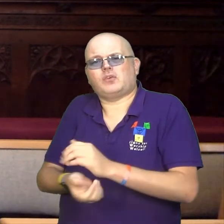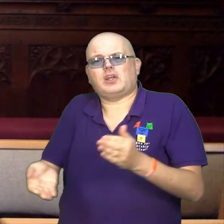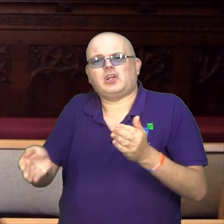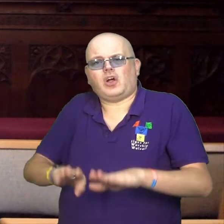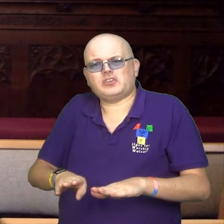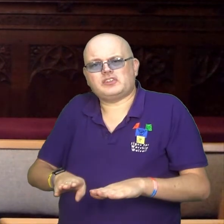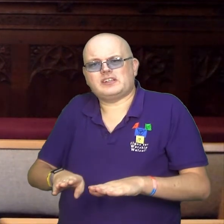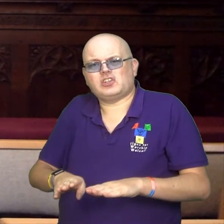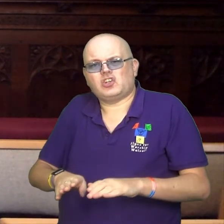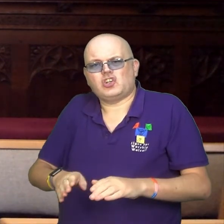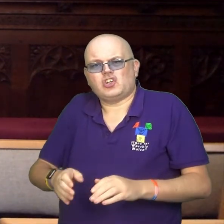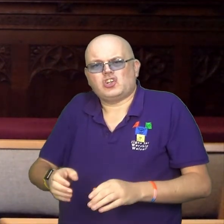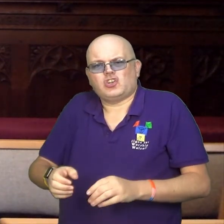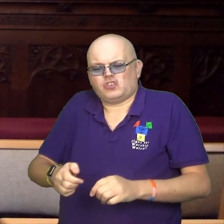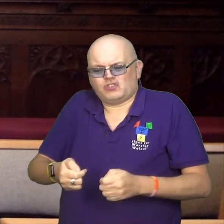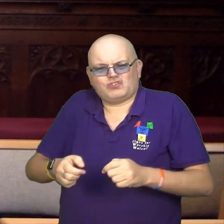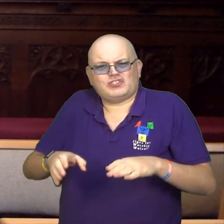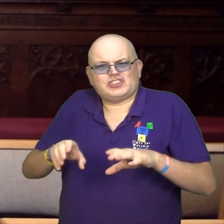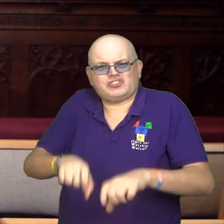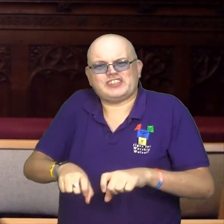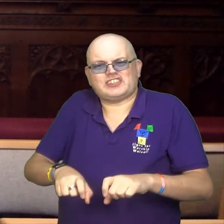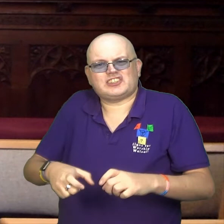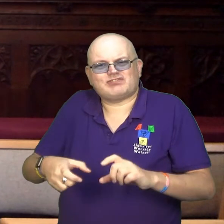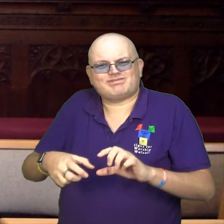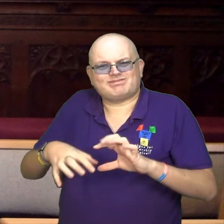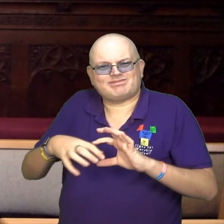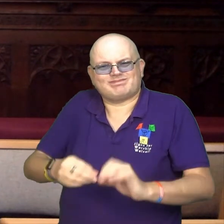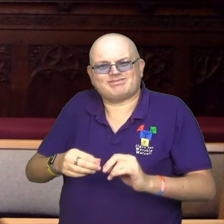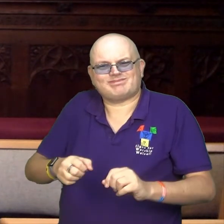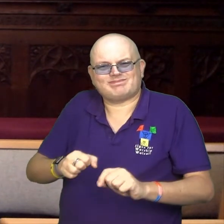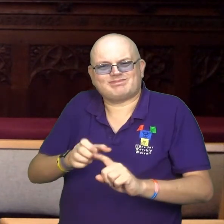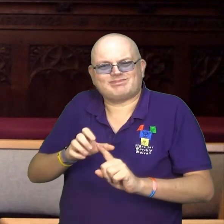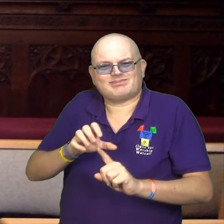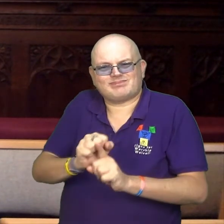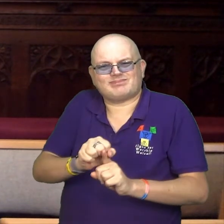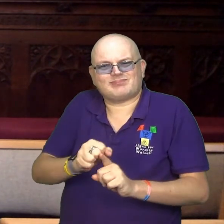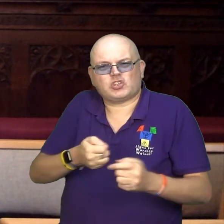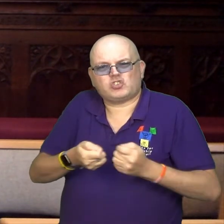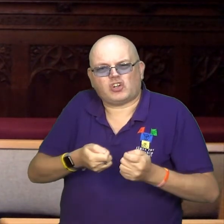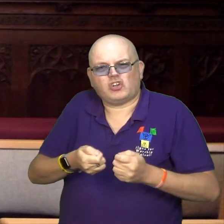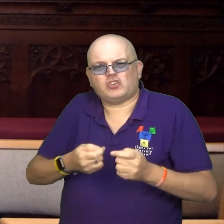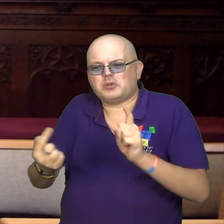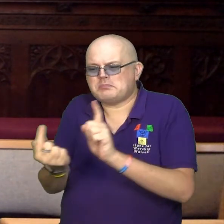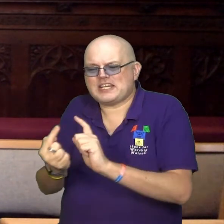being locked down, being restricted in where we can go, who we can meet.